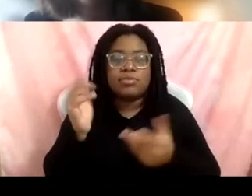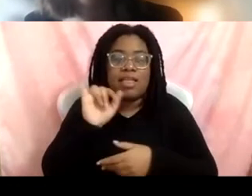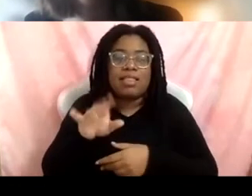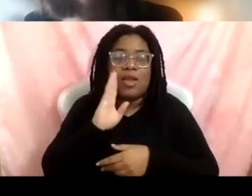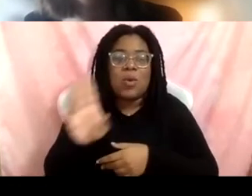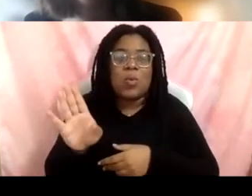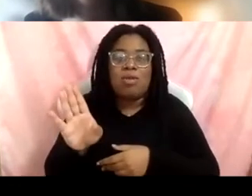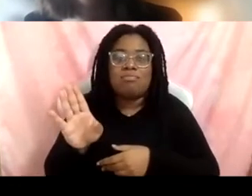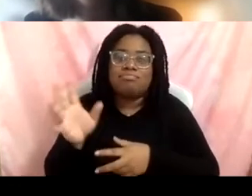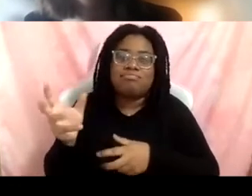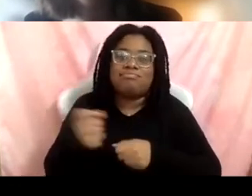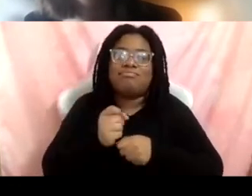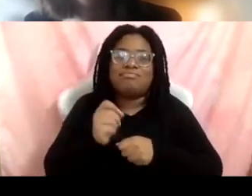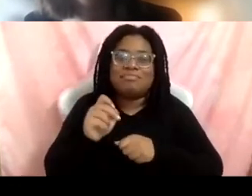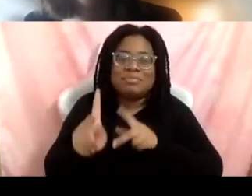people in the end. It's not about you.